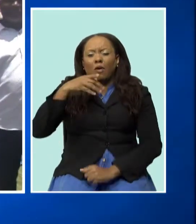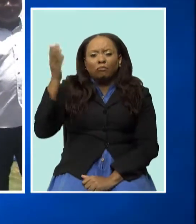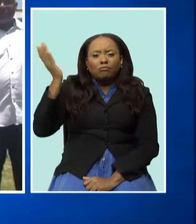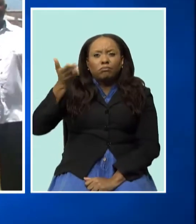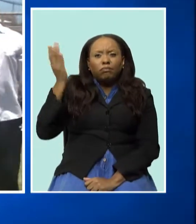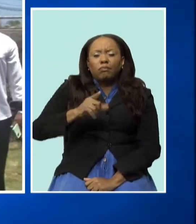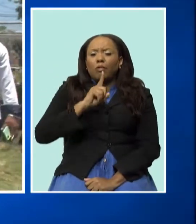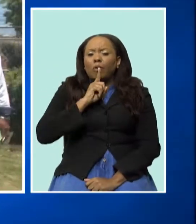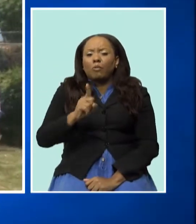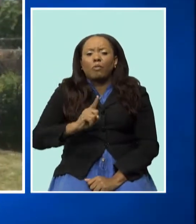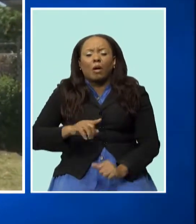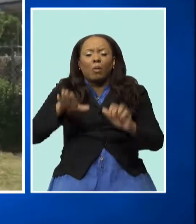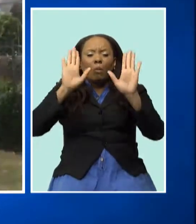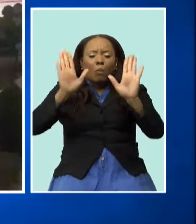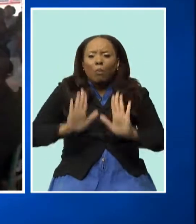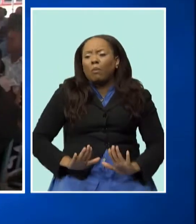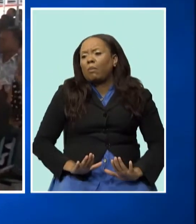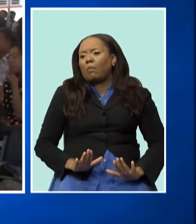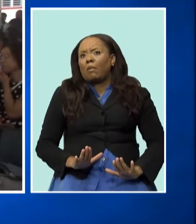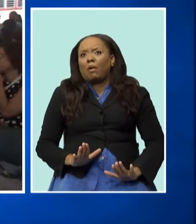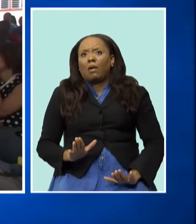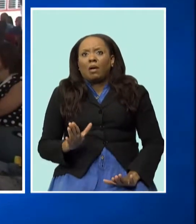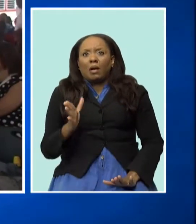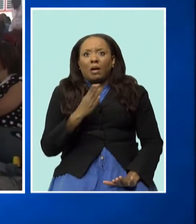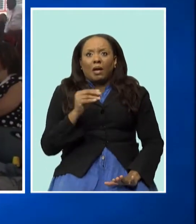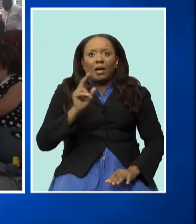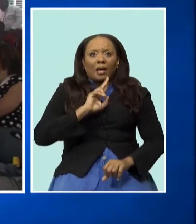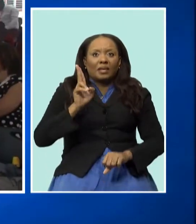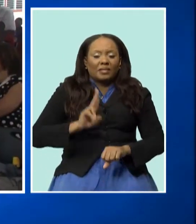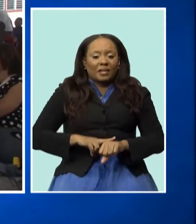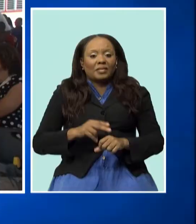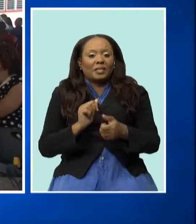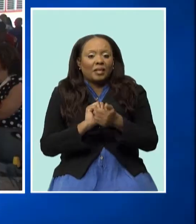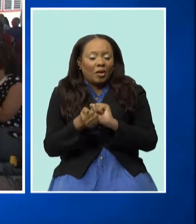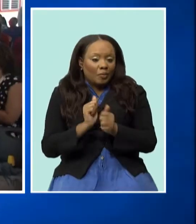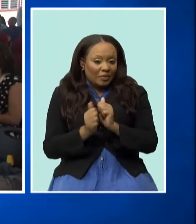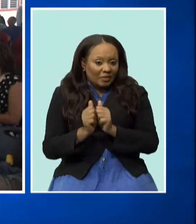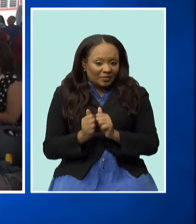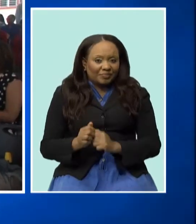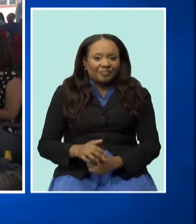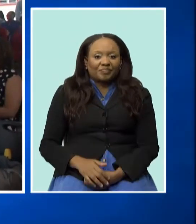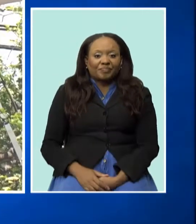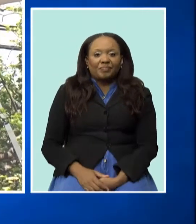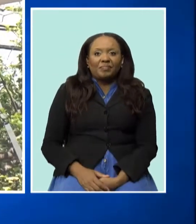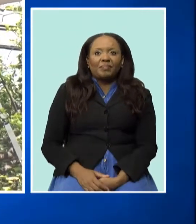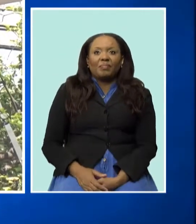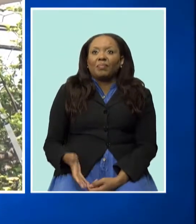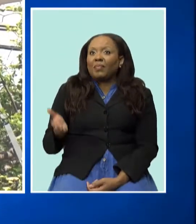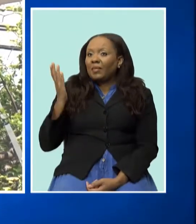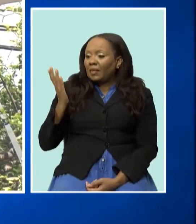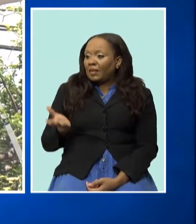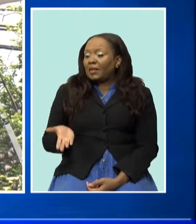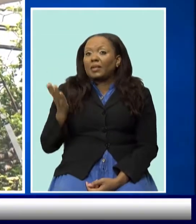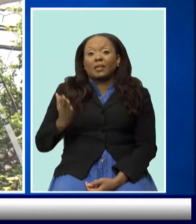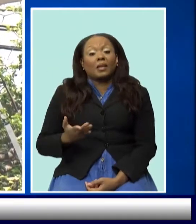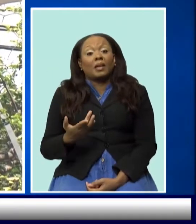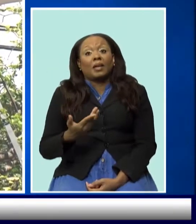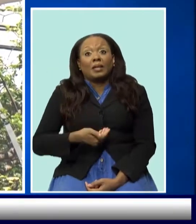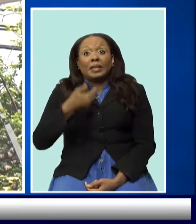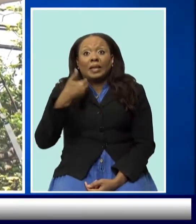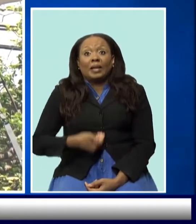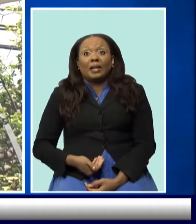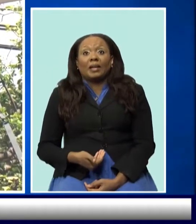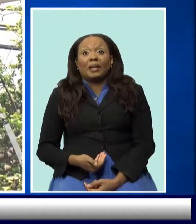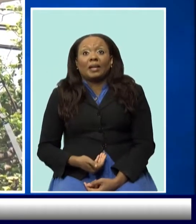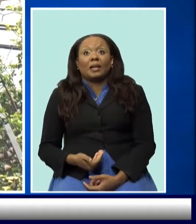beacon of excellence in those fields, and will bring a national competition to help. That I want to commit publicly to undertaking a